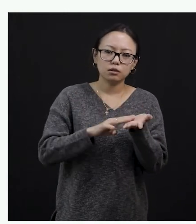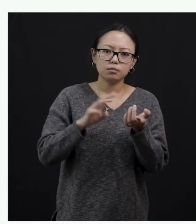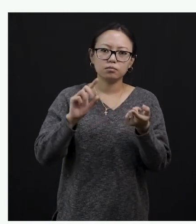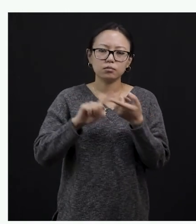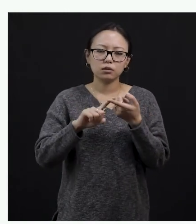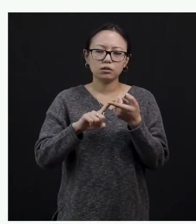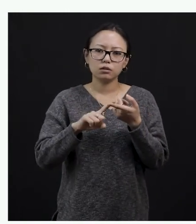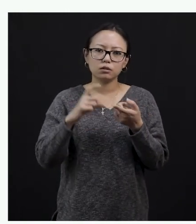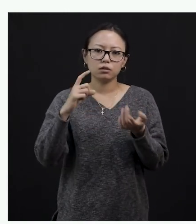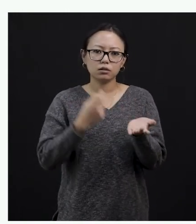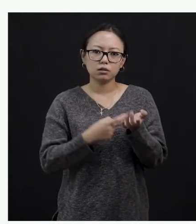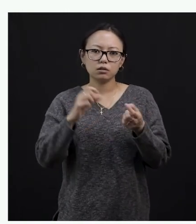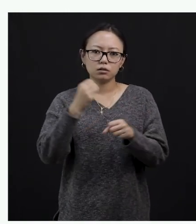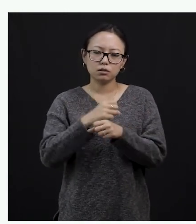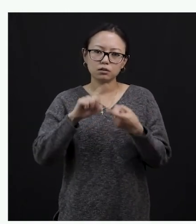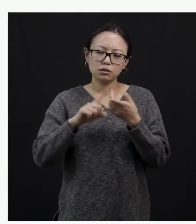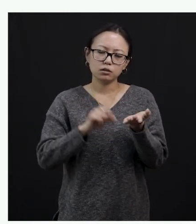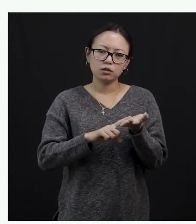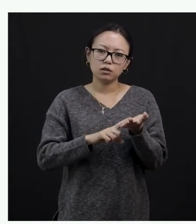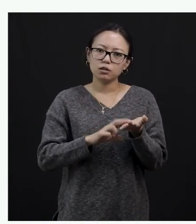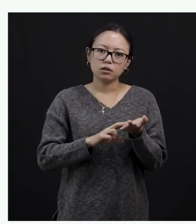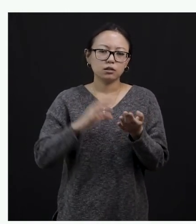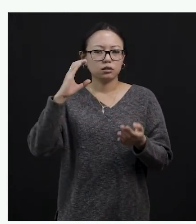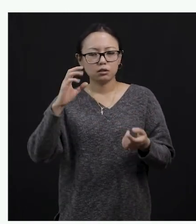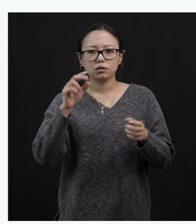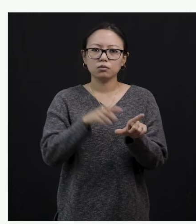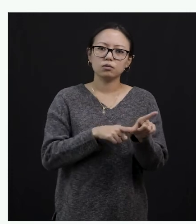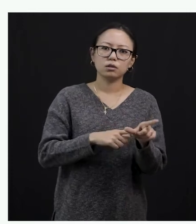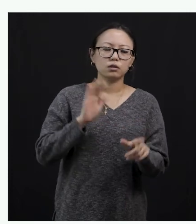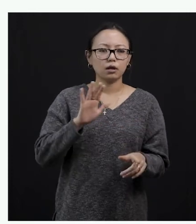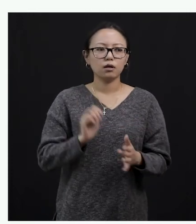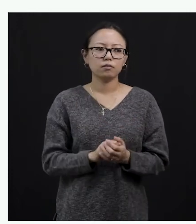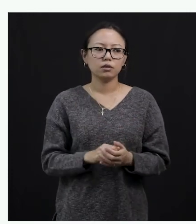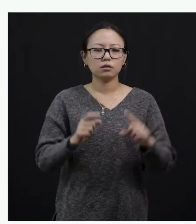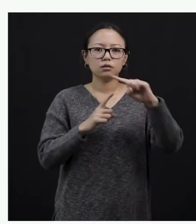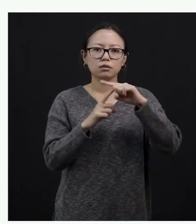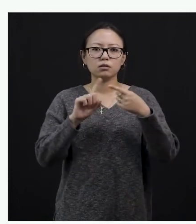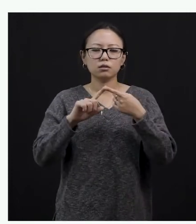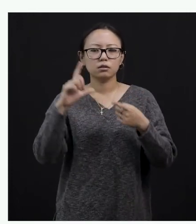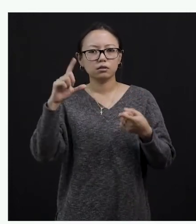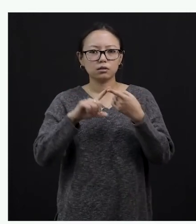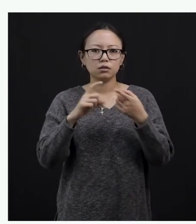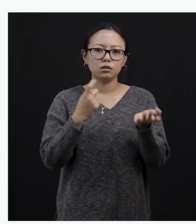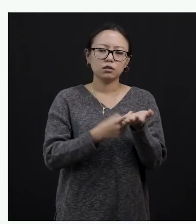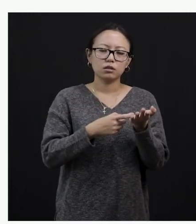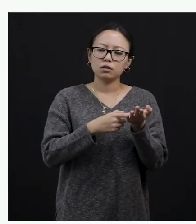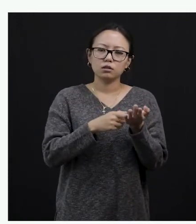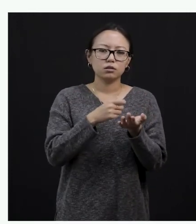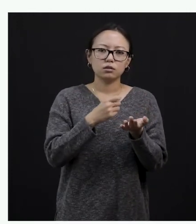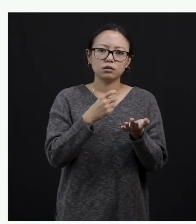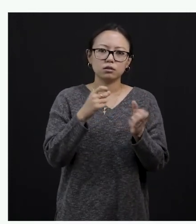use telegram to send the messages. These things are very old now. Okay, nowadays people are using